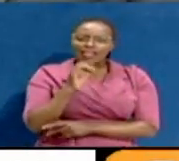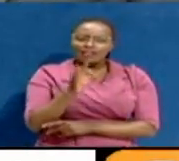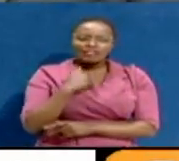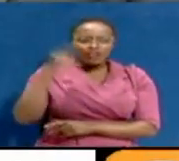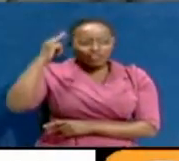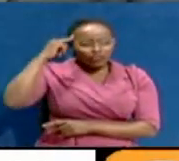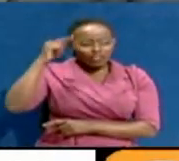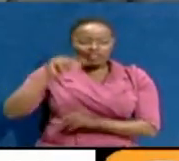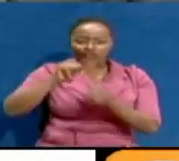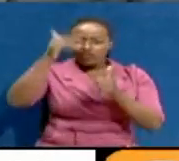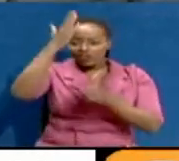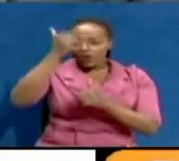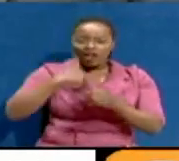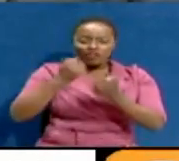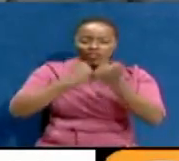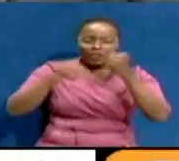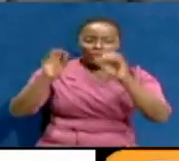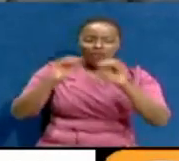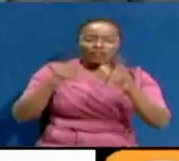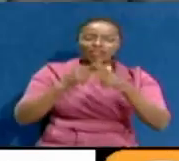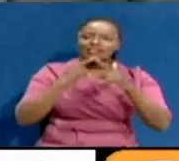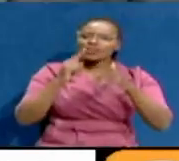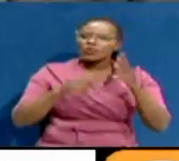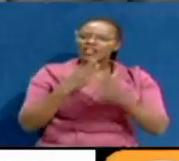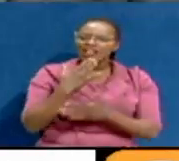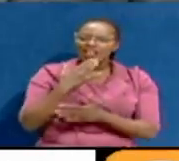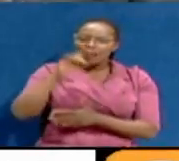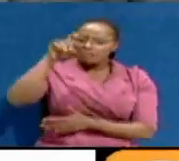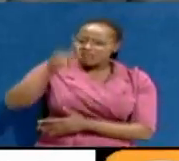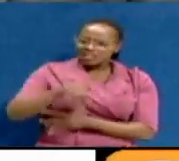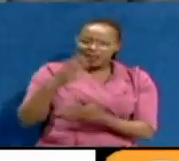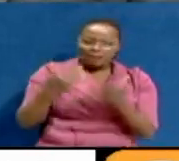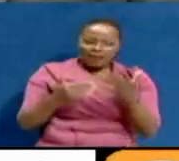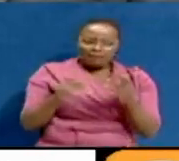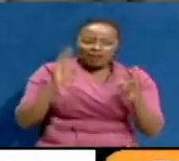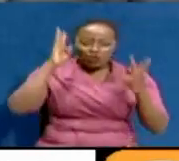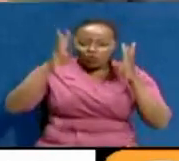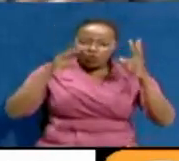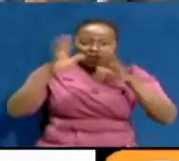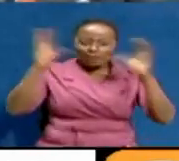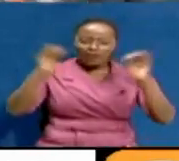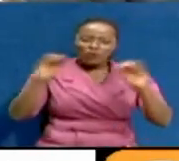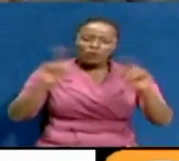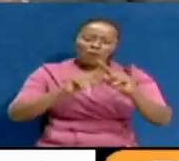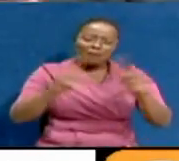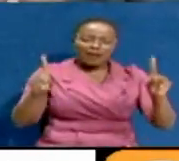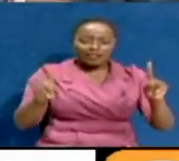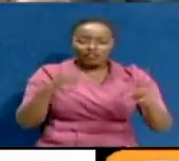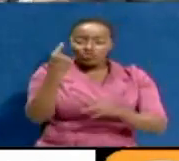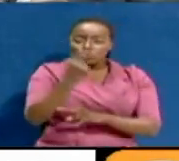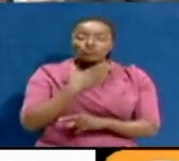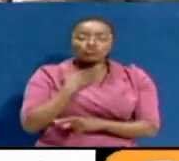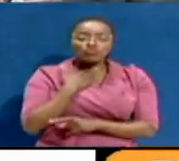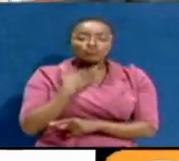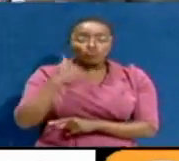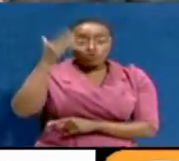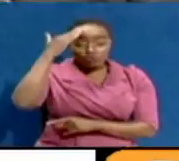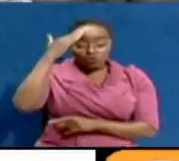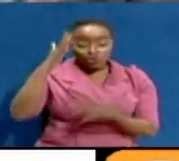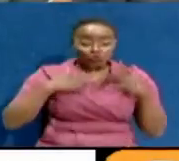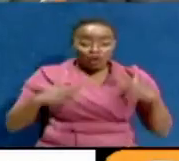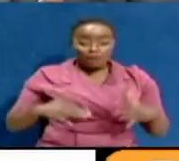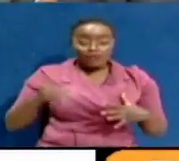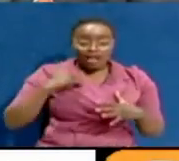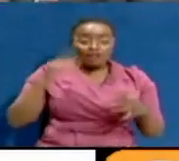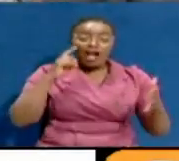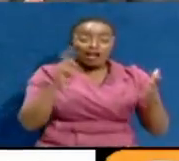had thought they are fine because they have no reactions, but you're now saying they shouldn't be worried. Yes. But you always want to know that your body